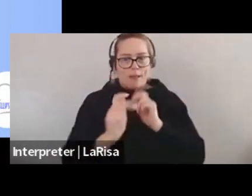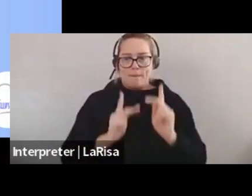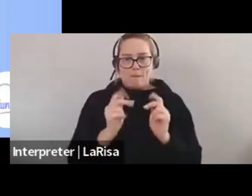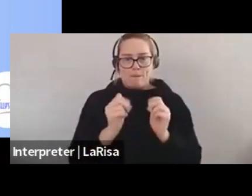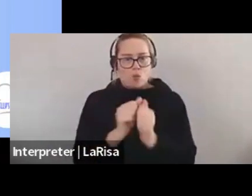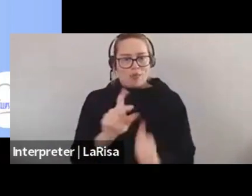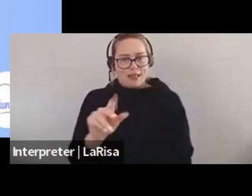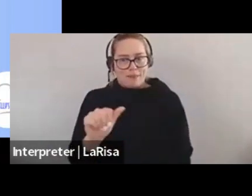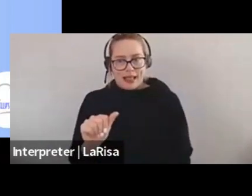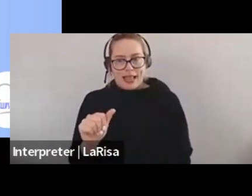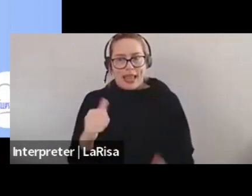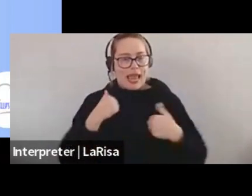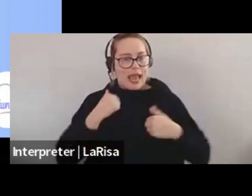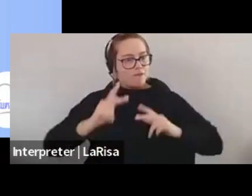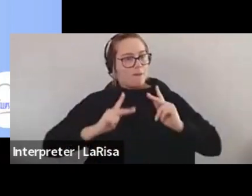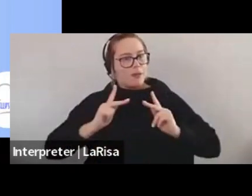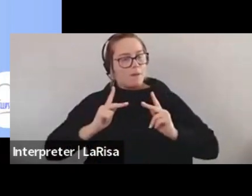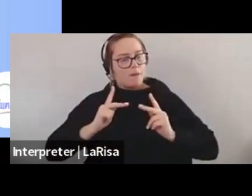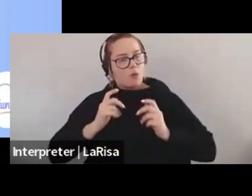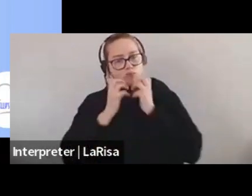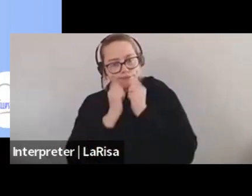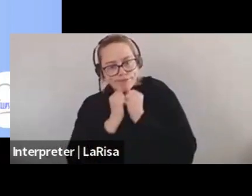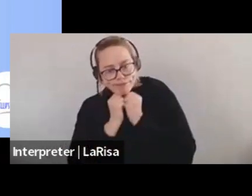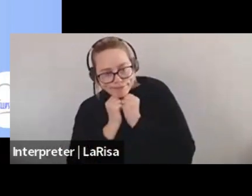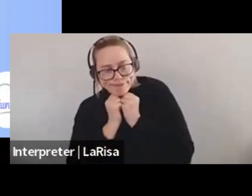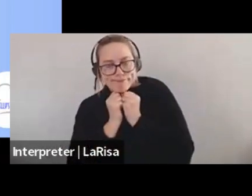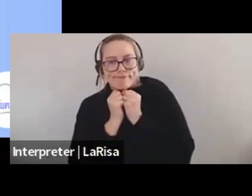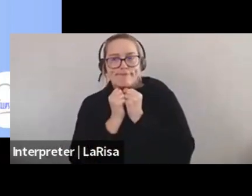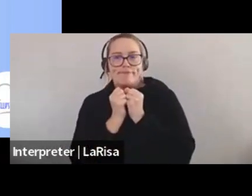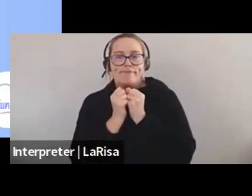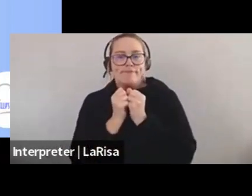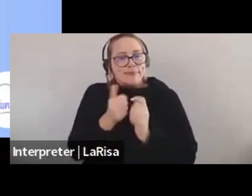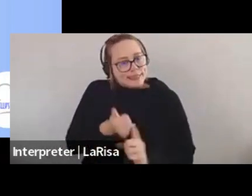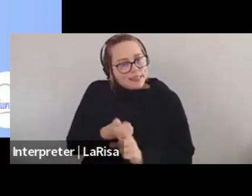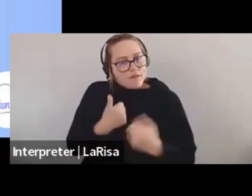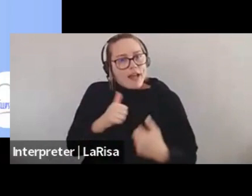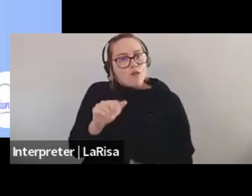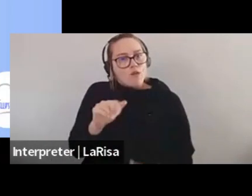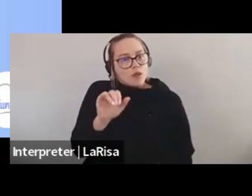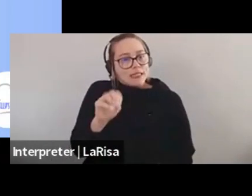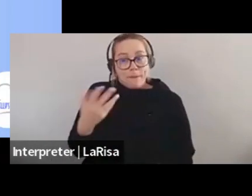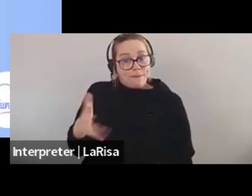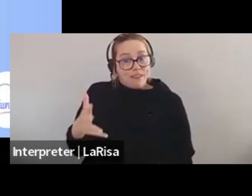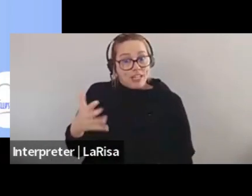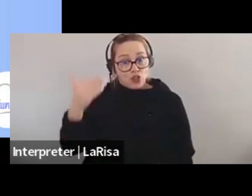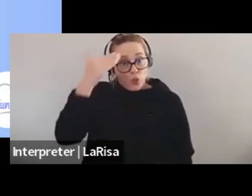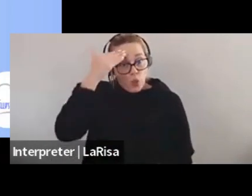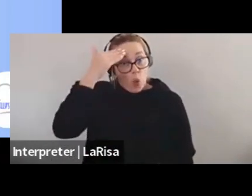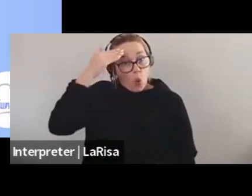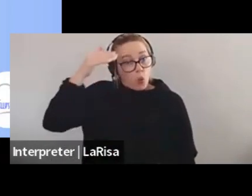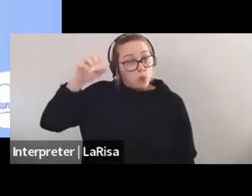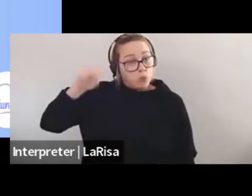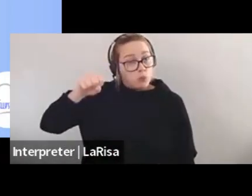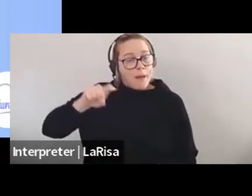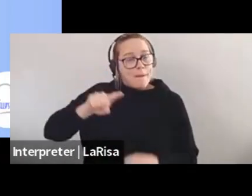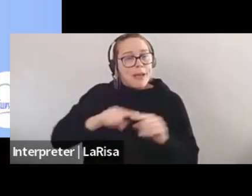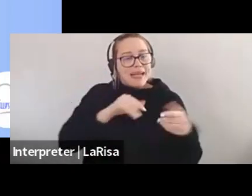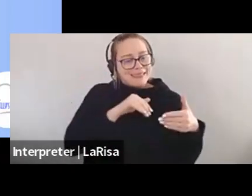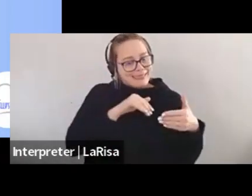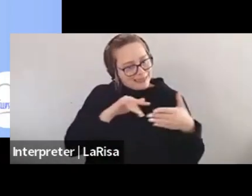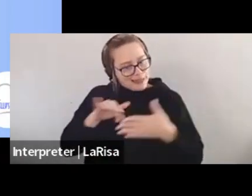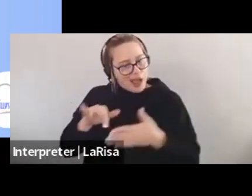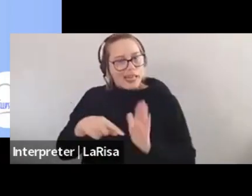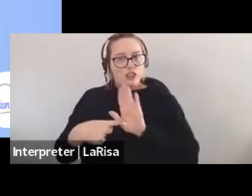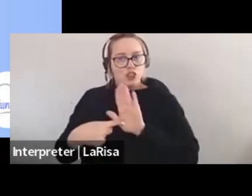just conversationally in working in the community with people with disabilities, having loved ones, being a person with autism. We know